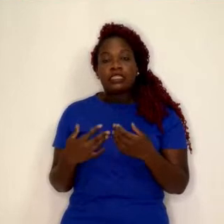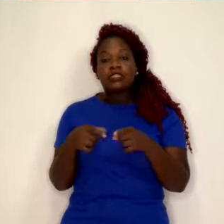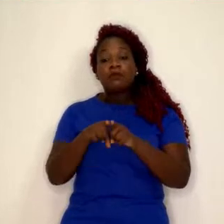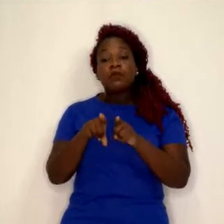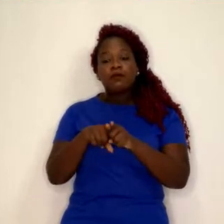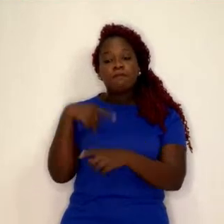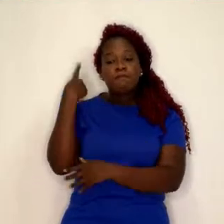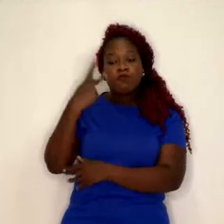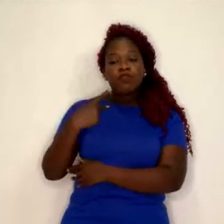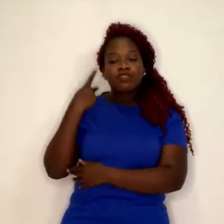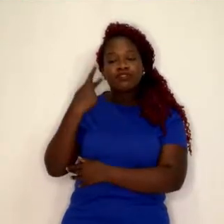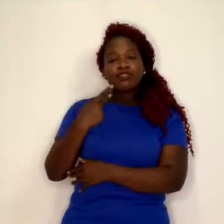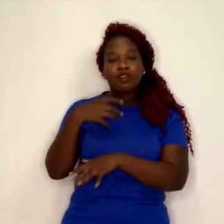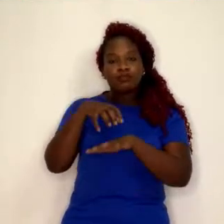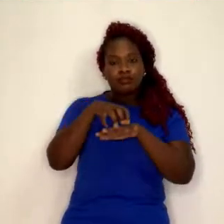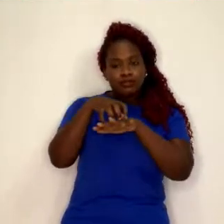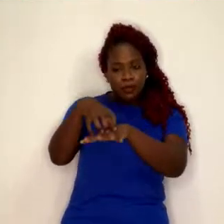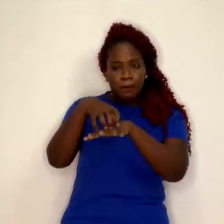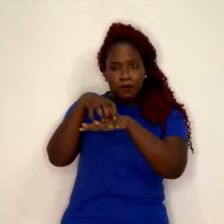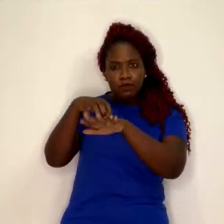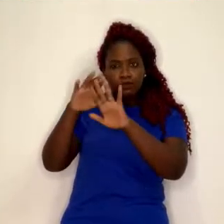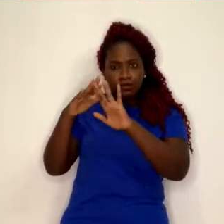these people,